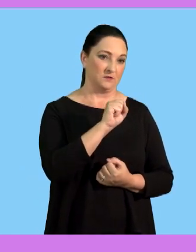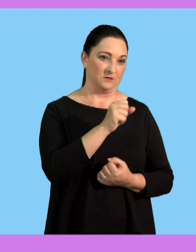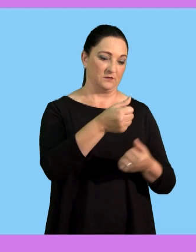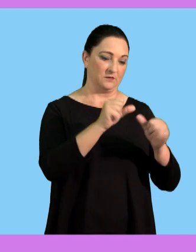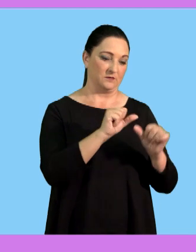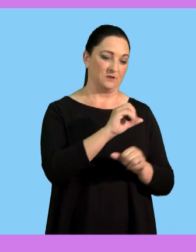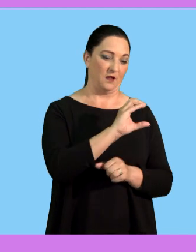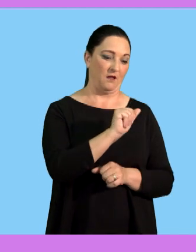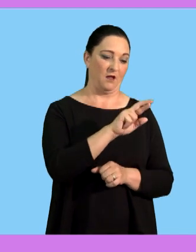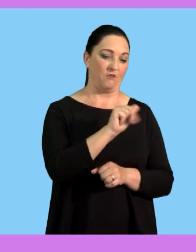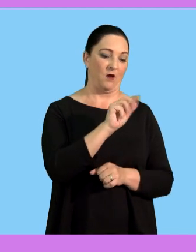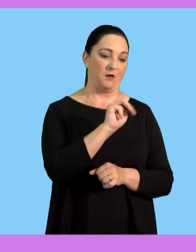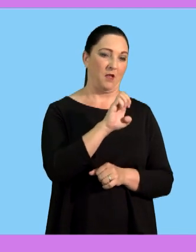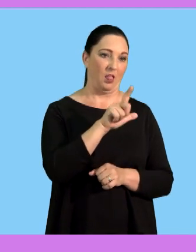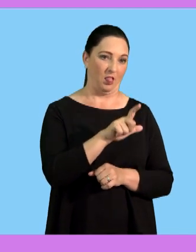caramel,